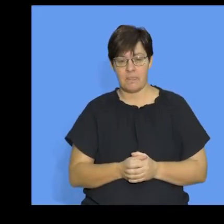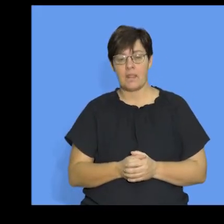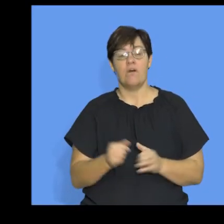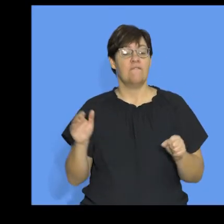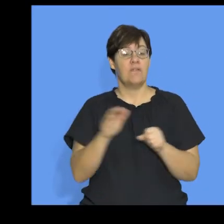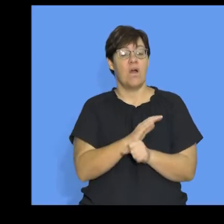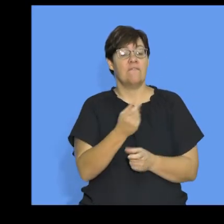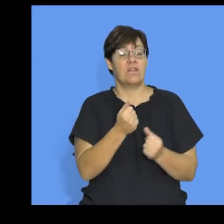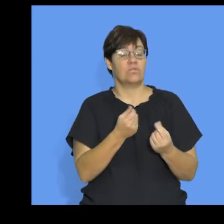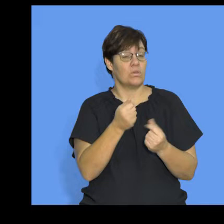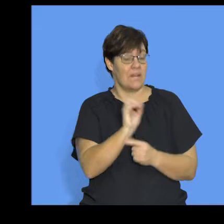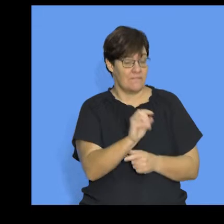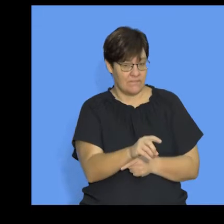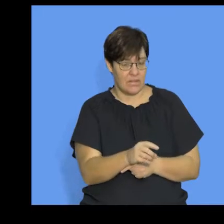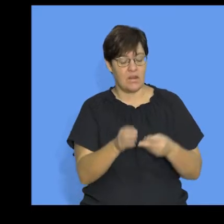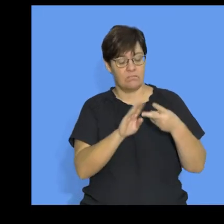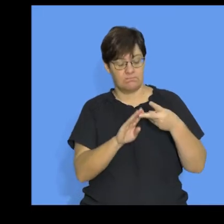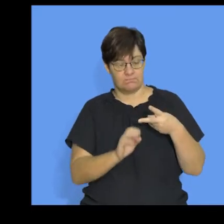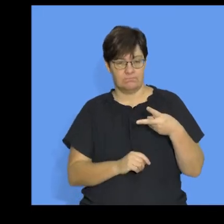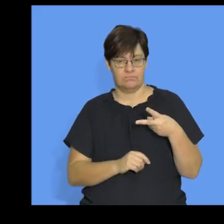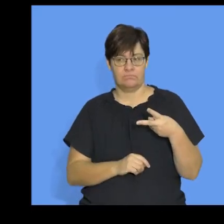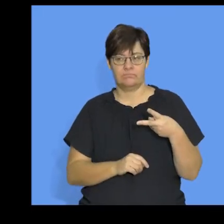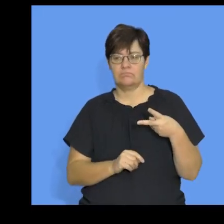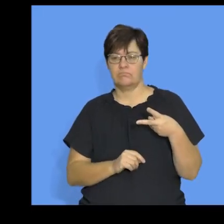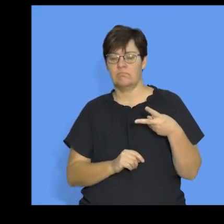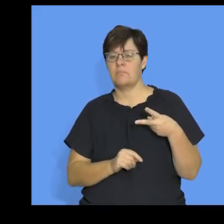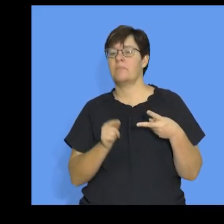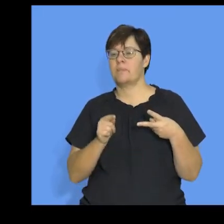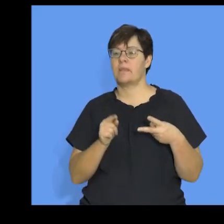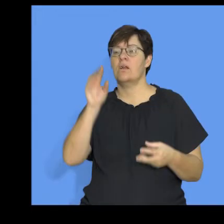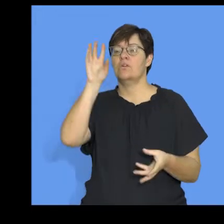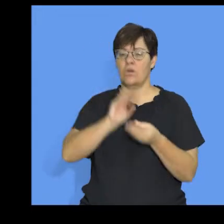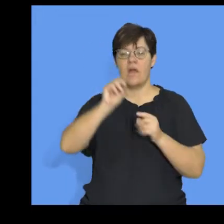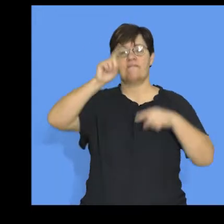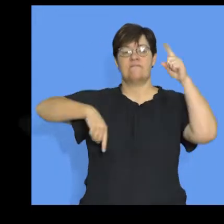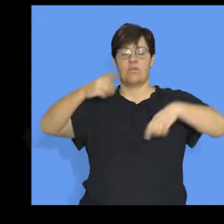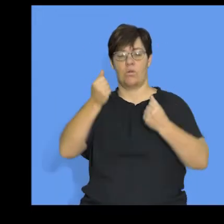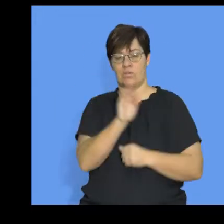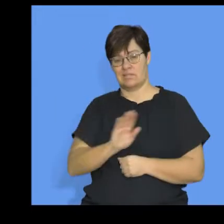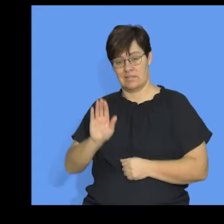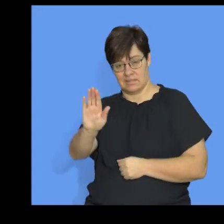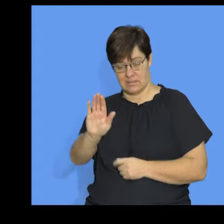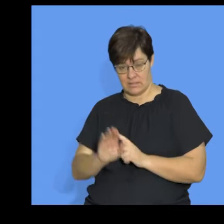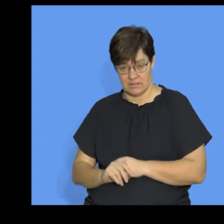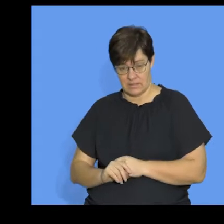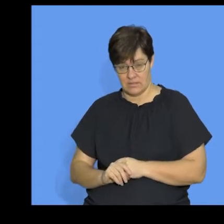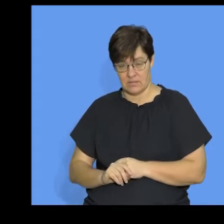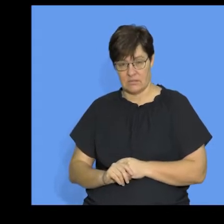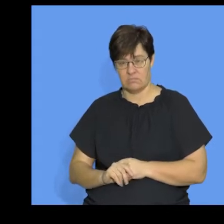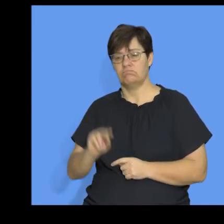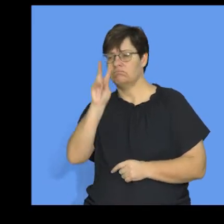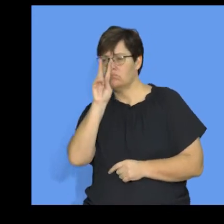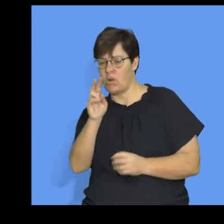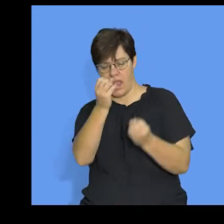next item we need to calculate is our total variable cost. Okay, once again, looking at our